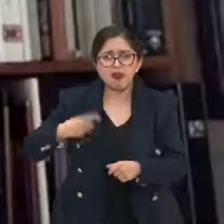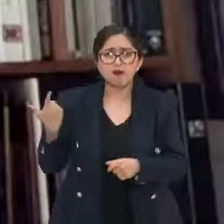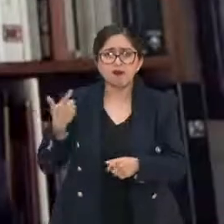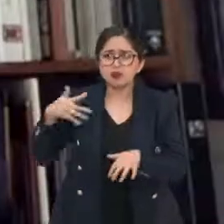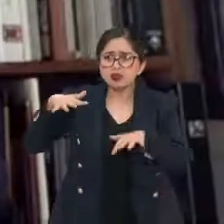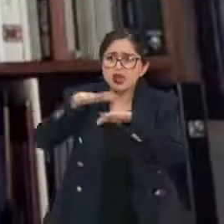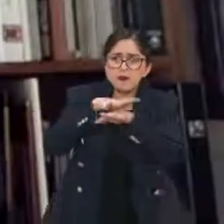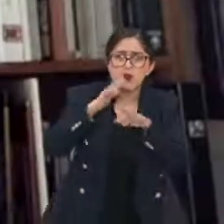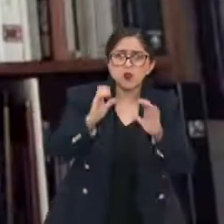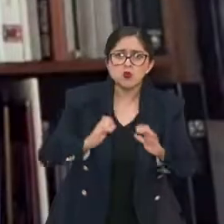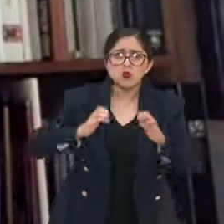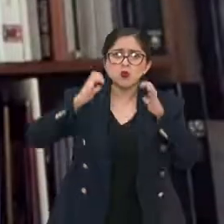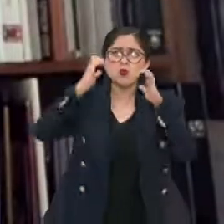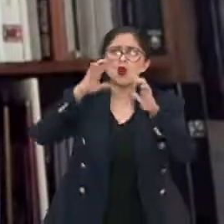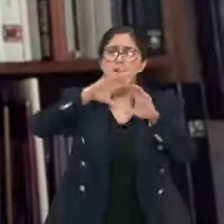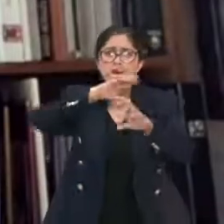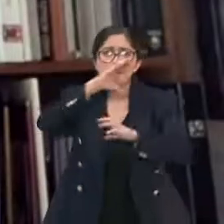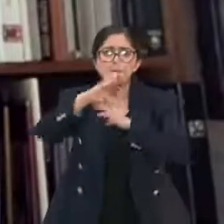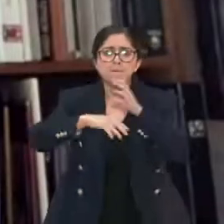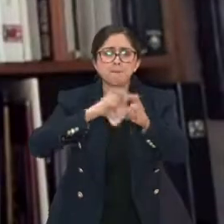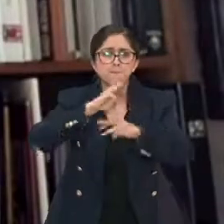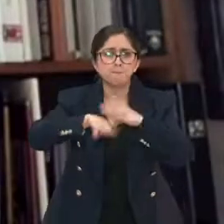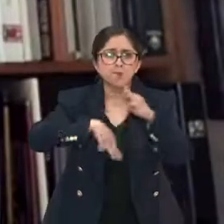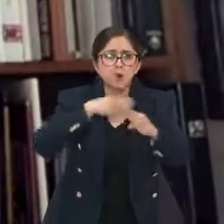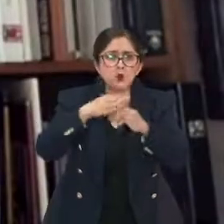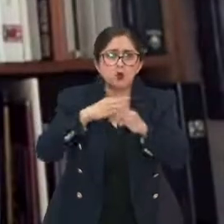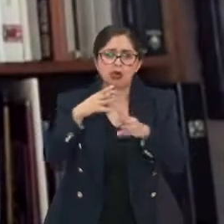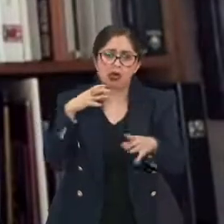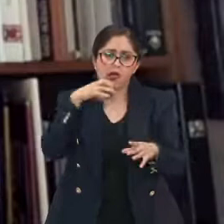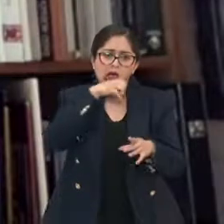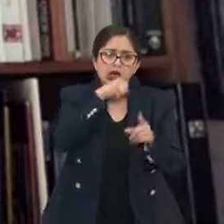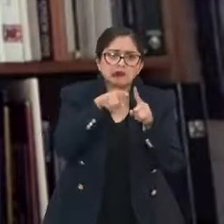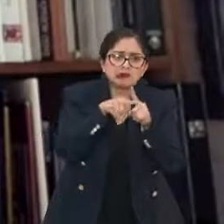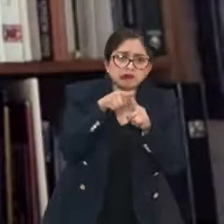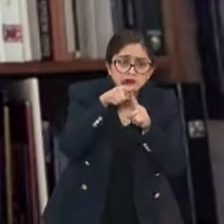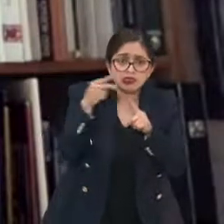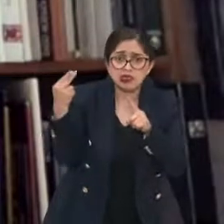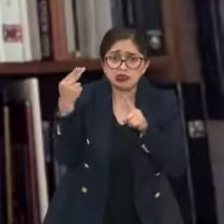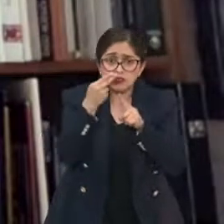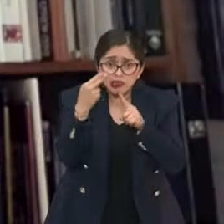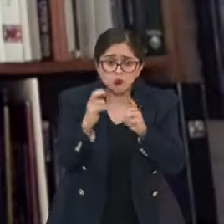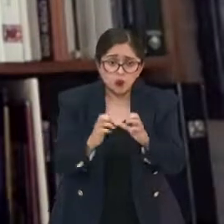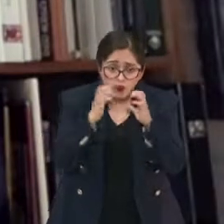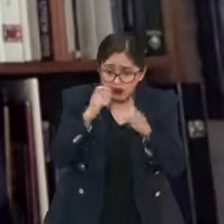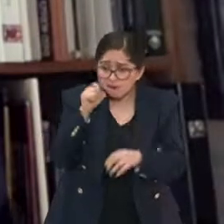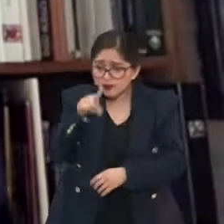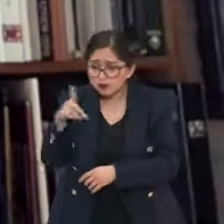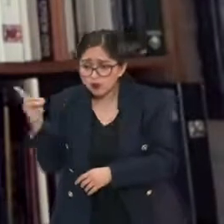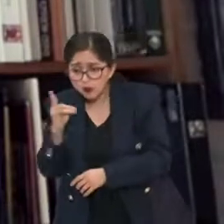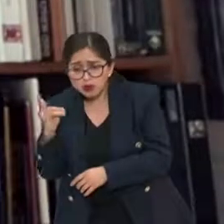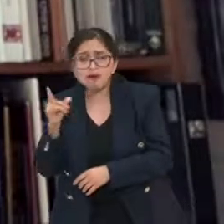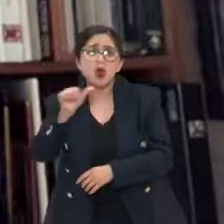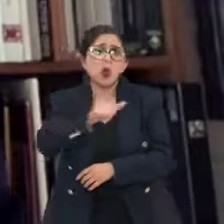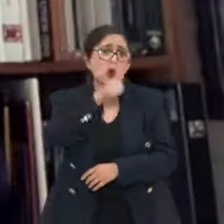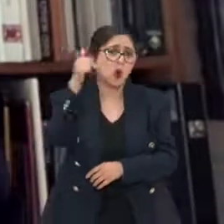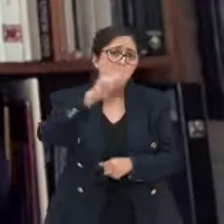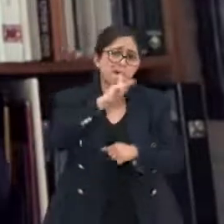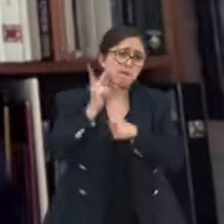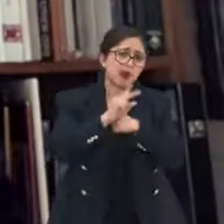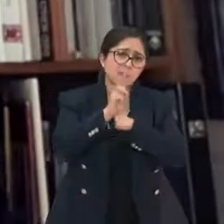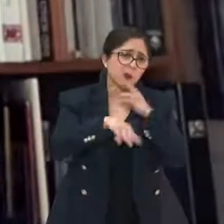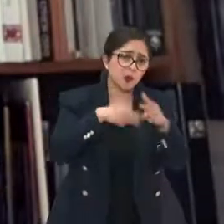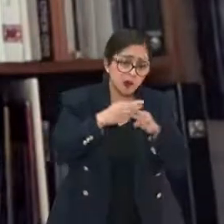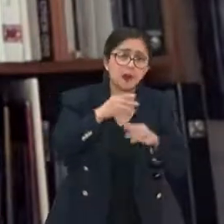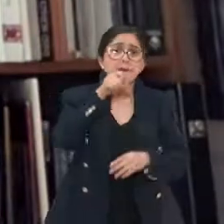the regulator versus the climate change, which is key to solve this issue in the world. We are convinced that